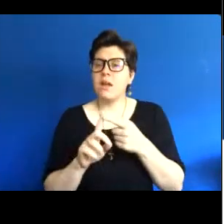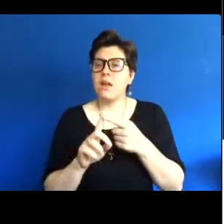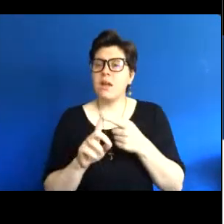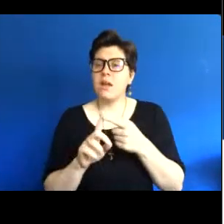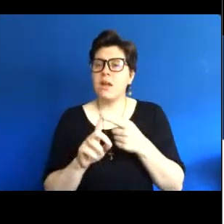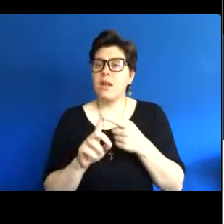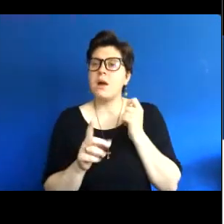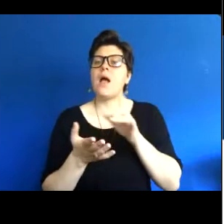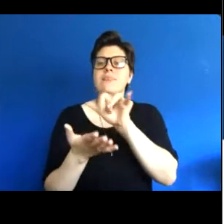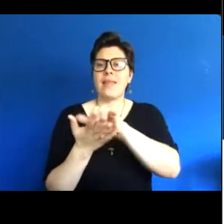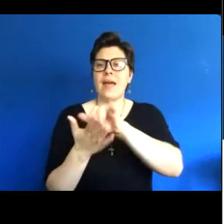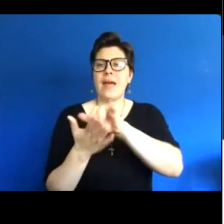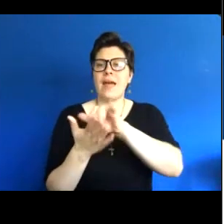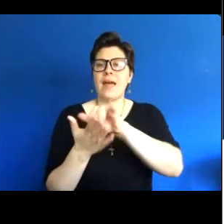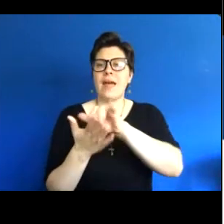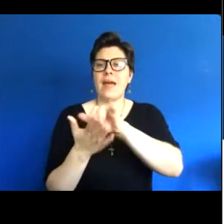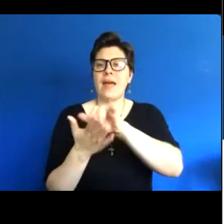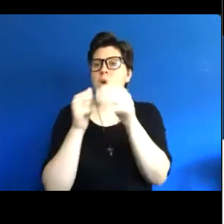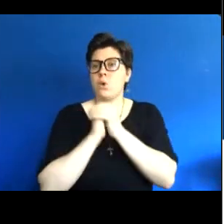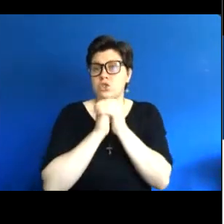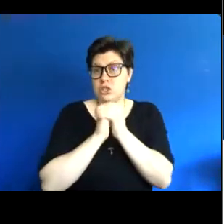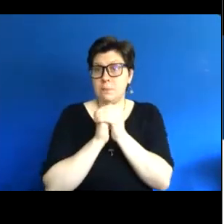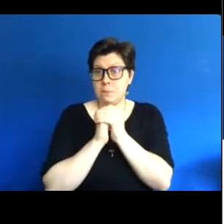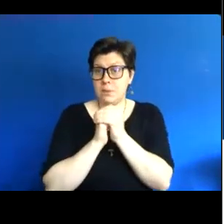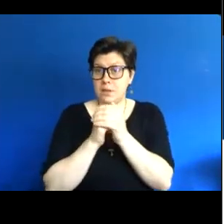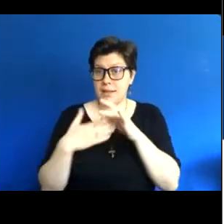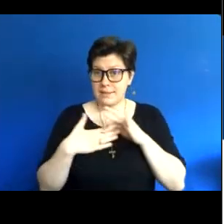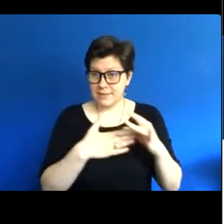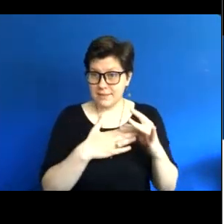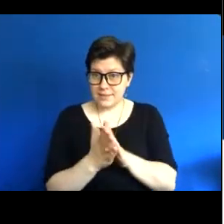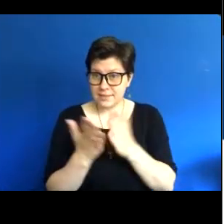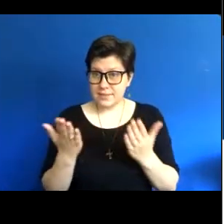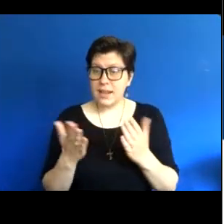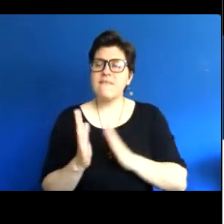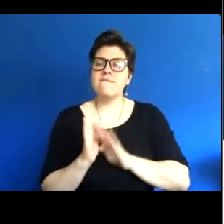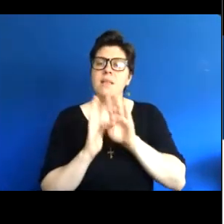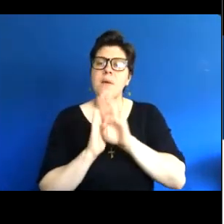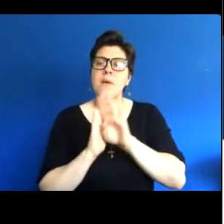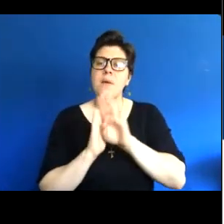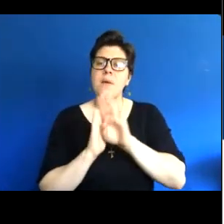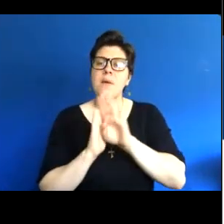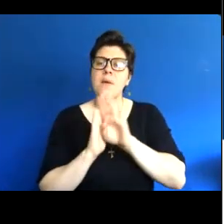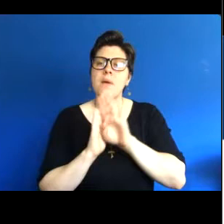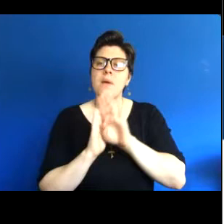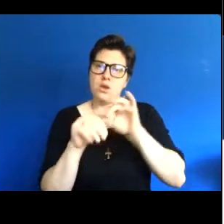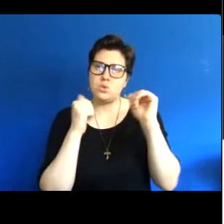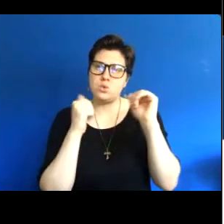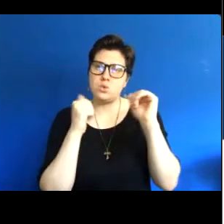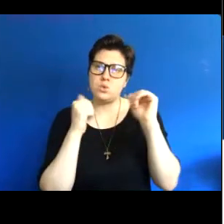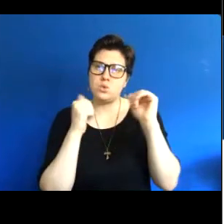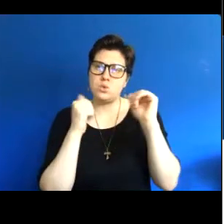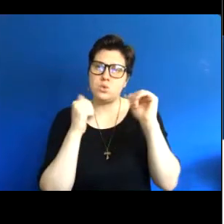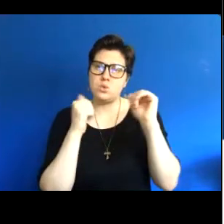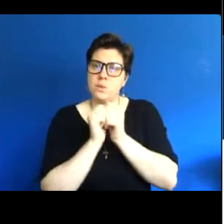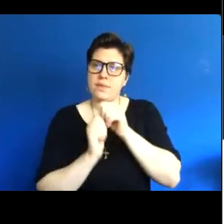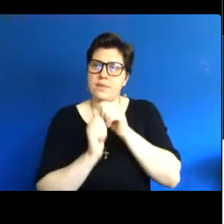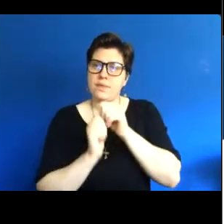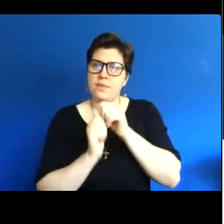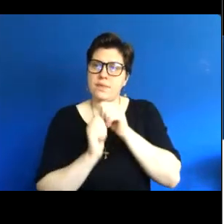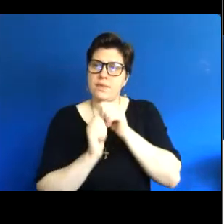that All May Worship Guide, which was developed by the American Association of Persons with